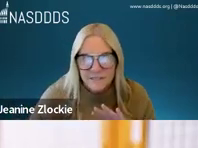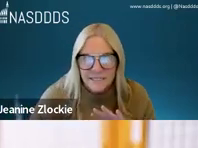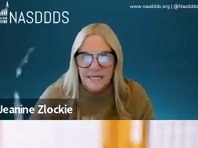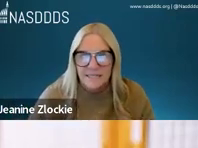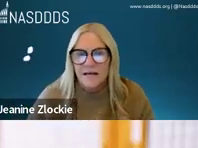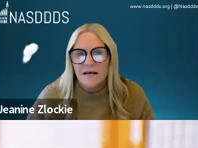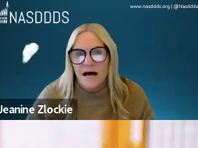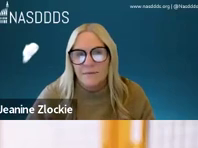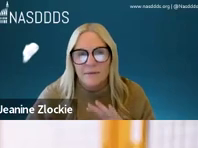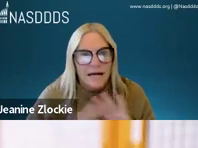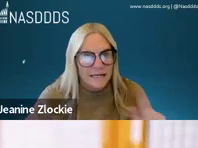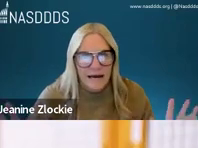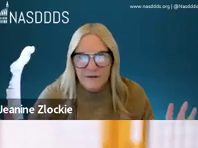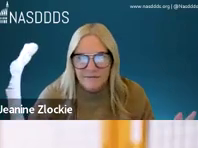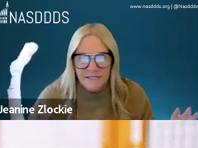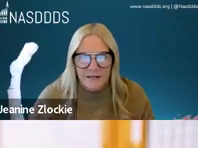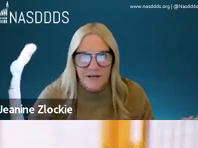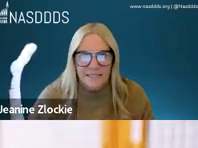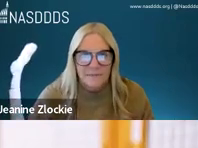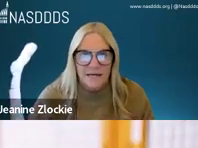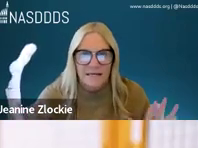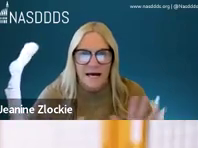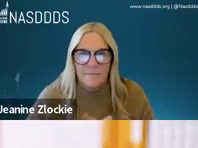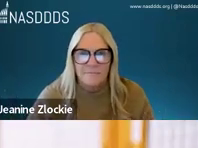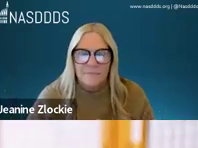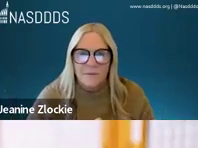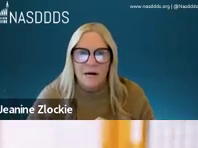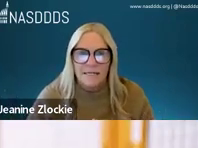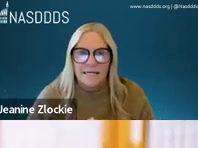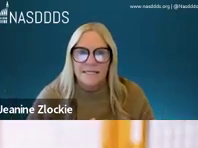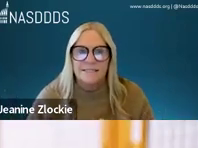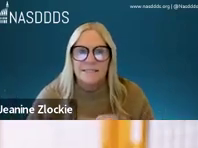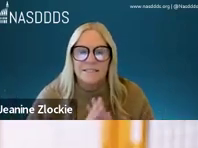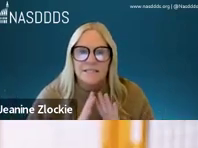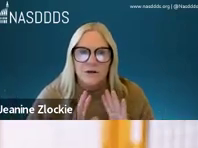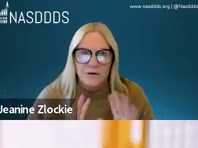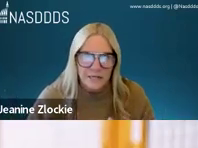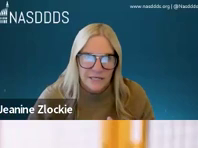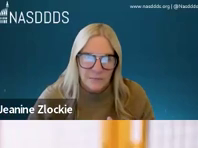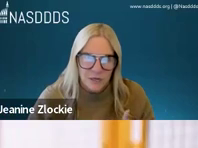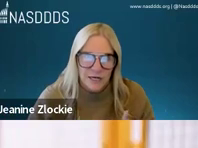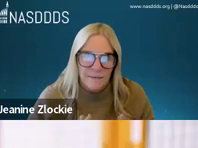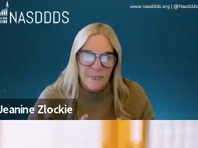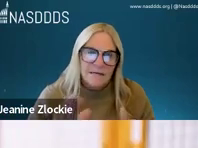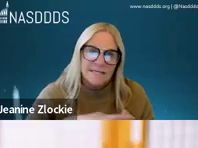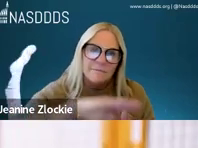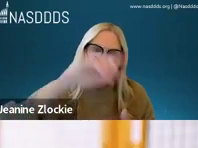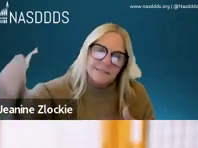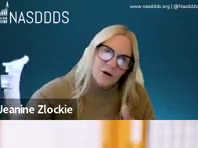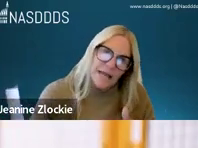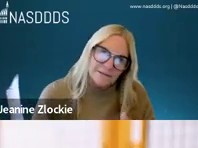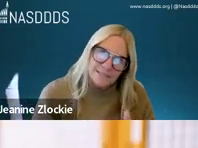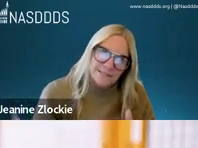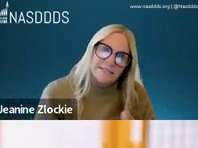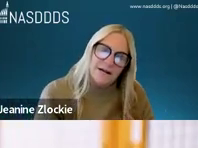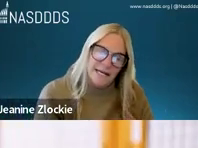identified, preferences. I'm not gonna cover every single aspect, but it's critically important. CMS